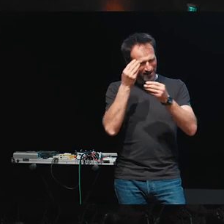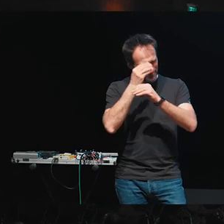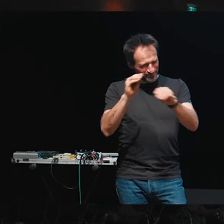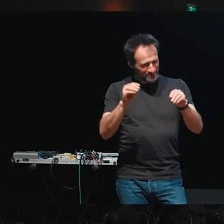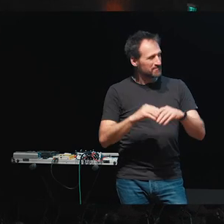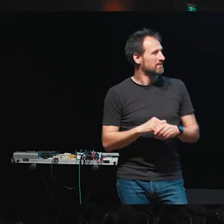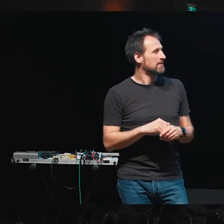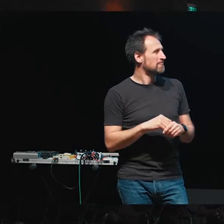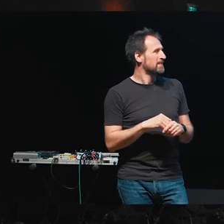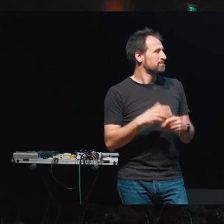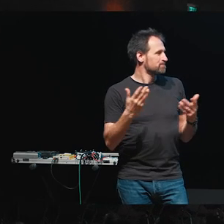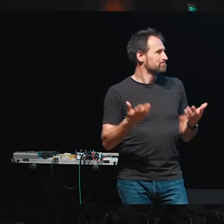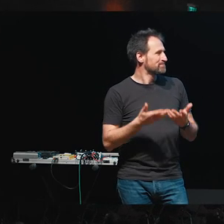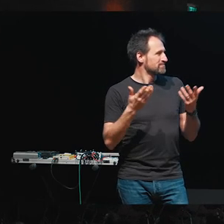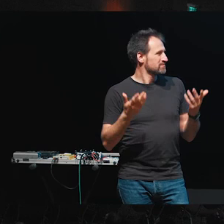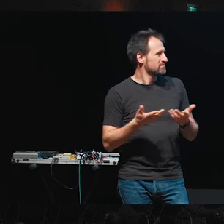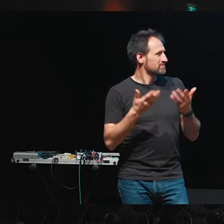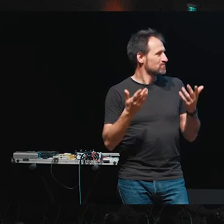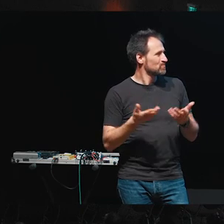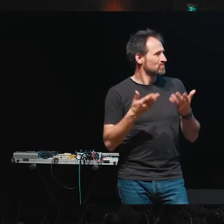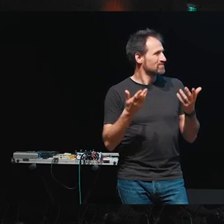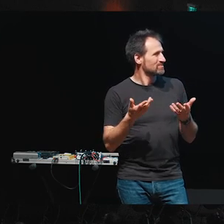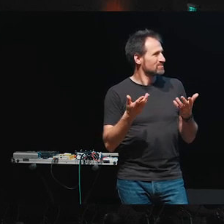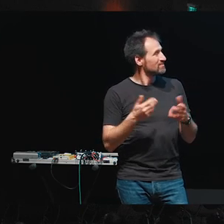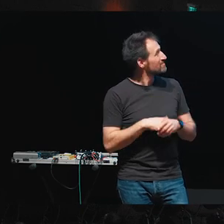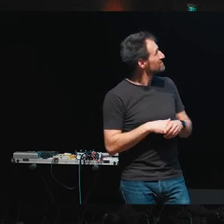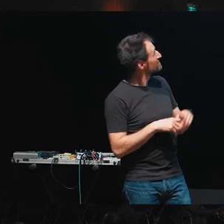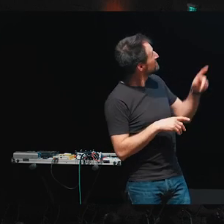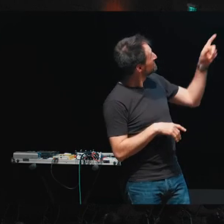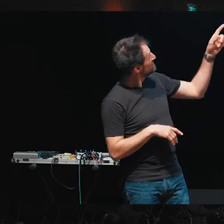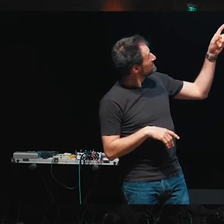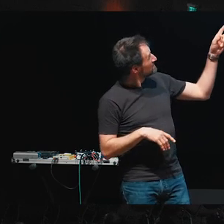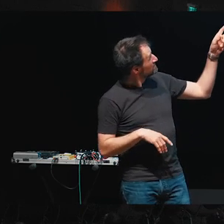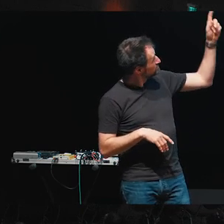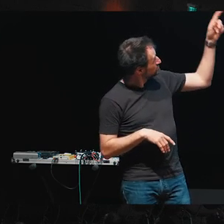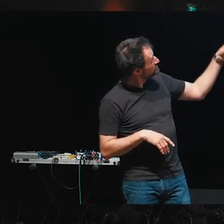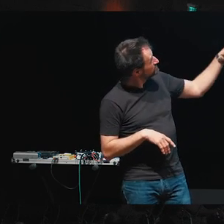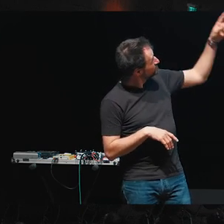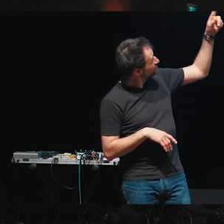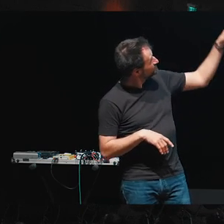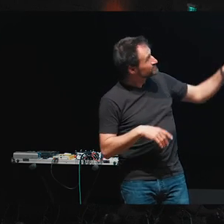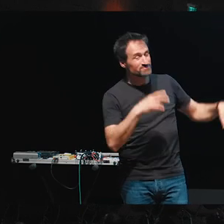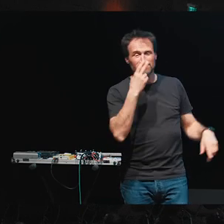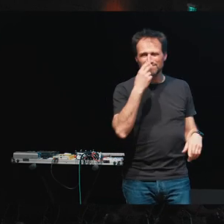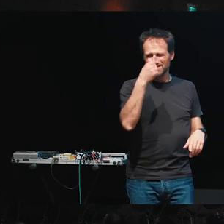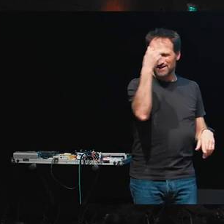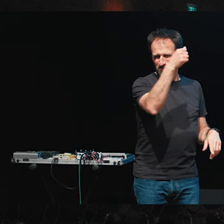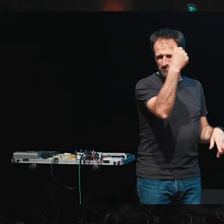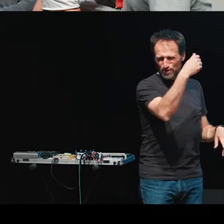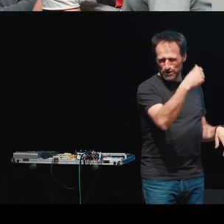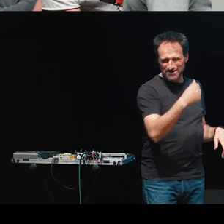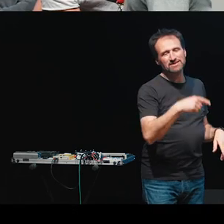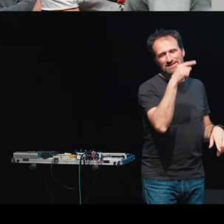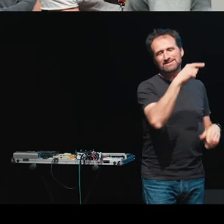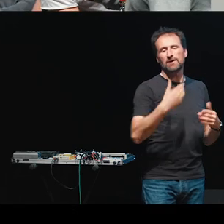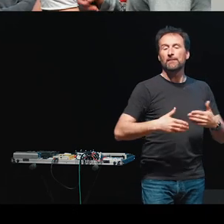And want to pass on to other people? So actually, if you look up there, you see all those post-its. That's what we collected